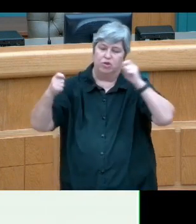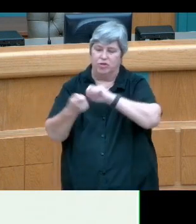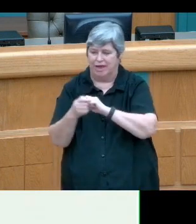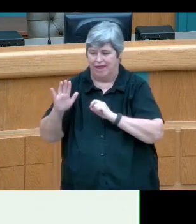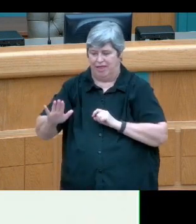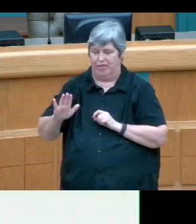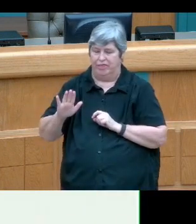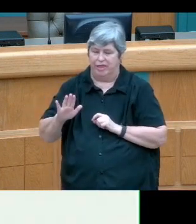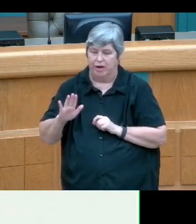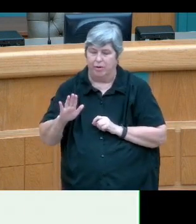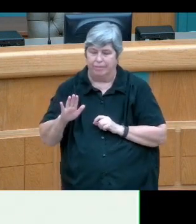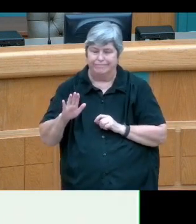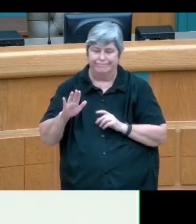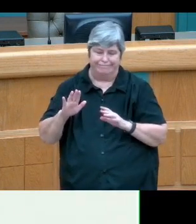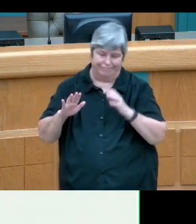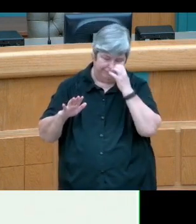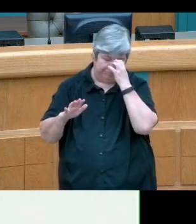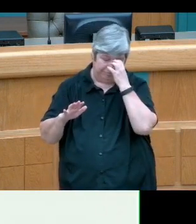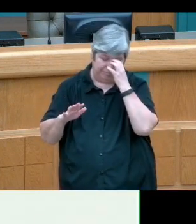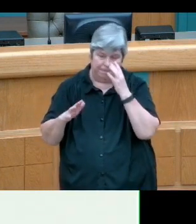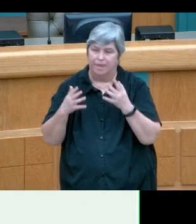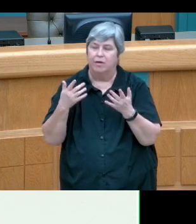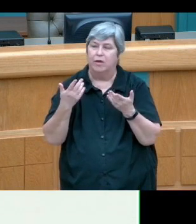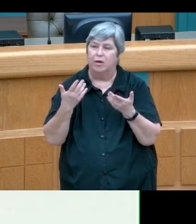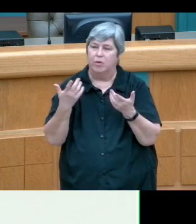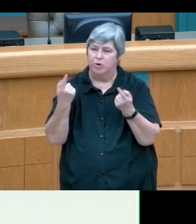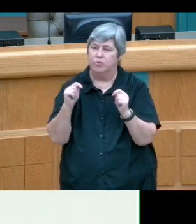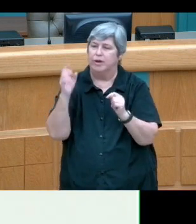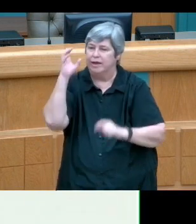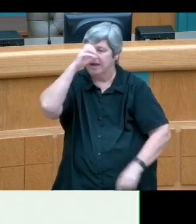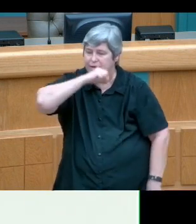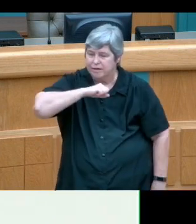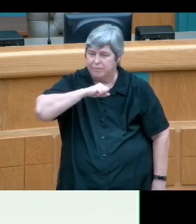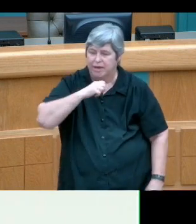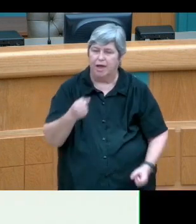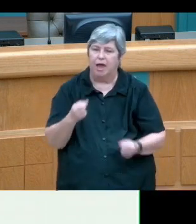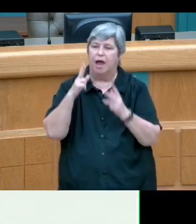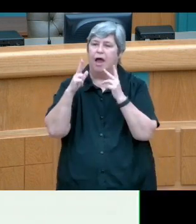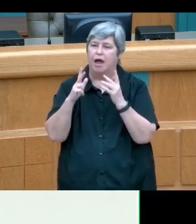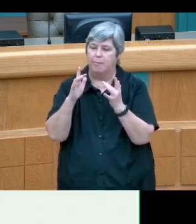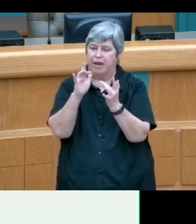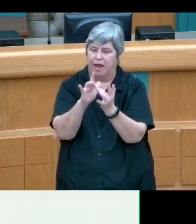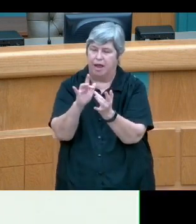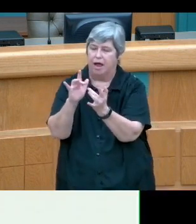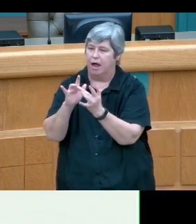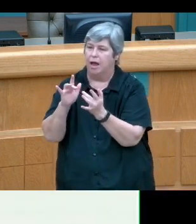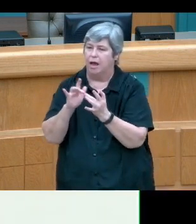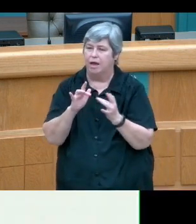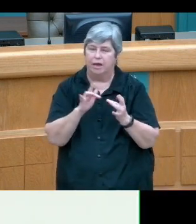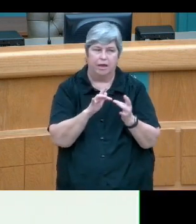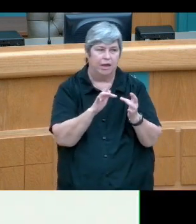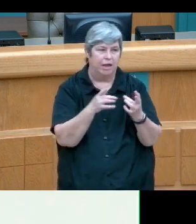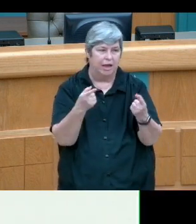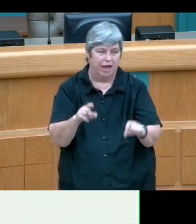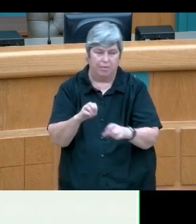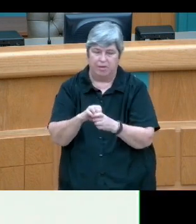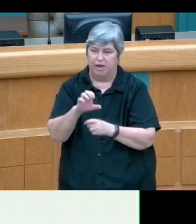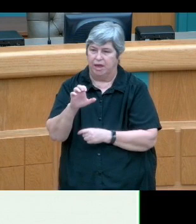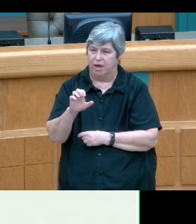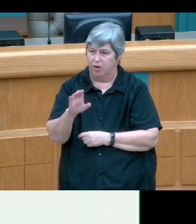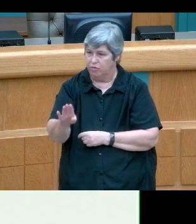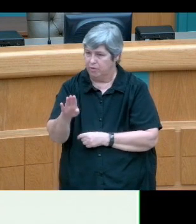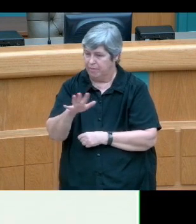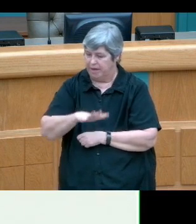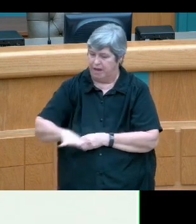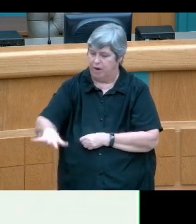their encounter index. What's trying to be estimated here is how many contacts are occurring in the coastal bend